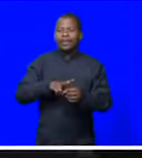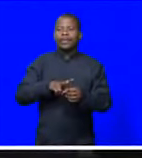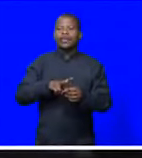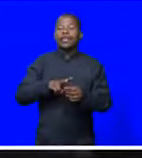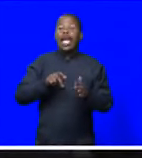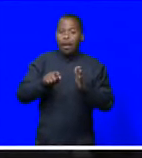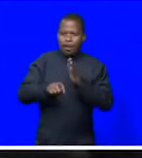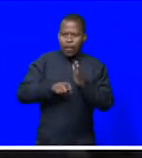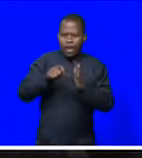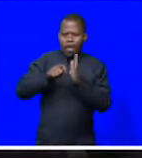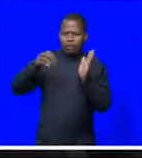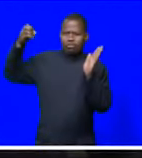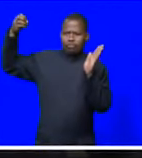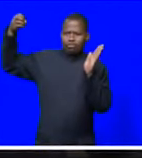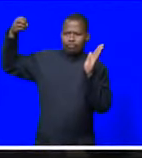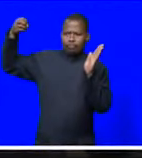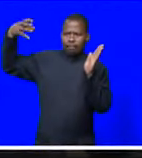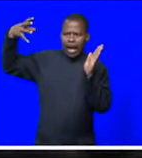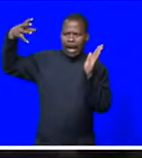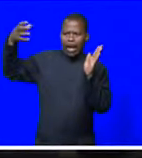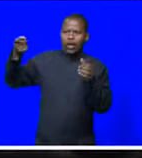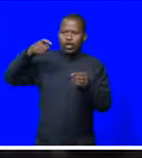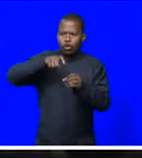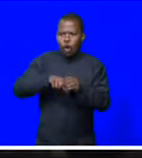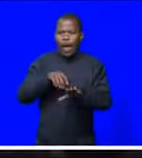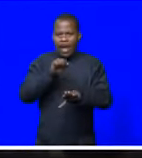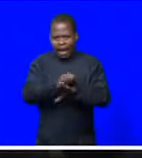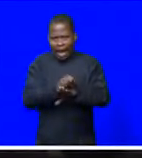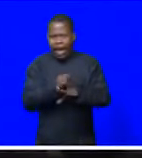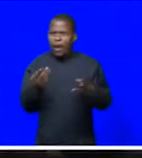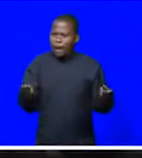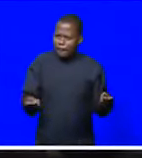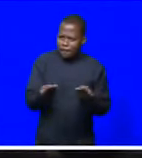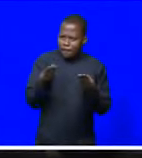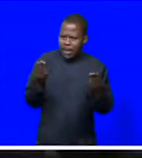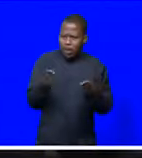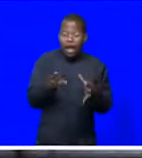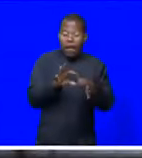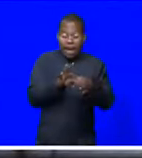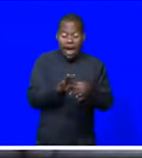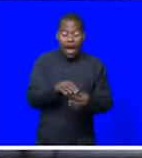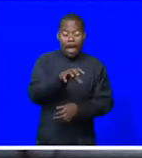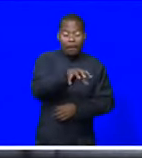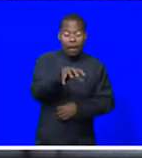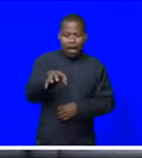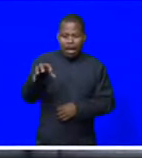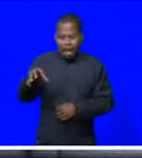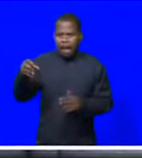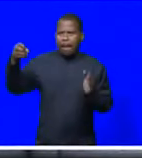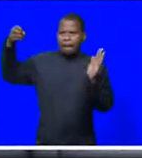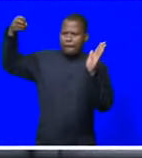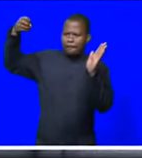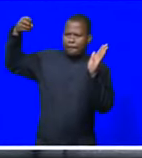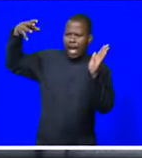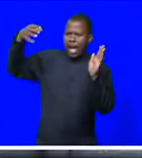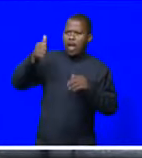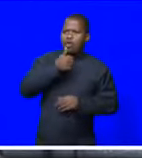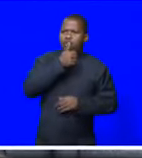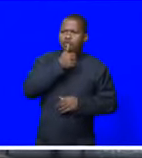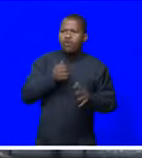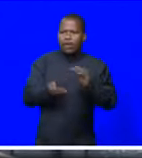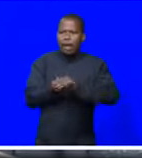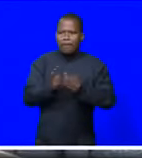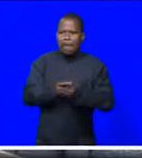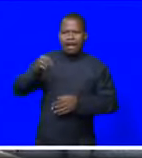solar energy lokuthi bantu sebangakhona ukuthi batendele gezi ngelanga lamakhaya